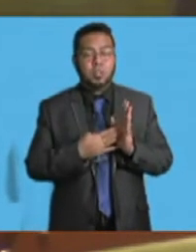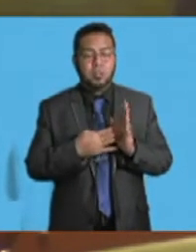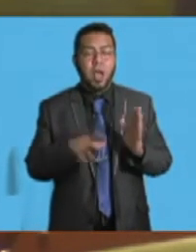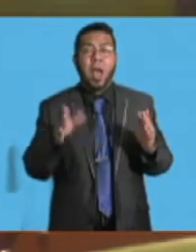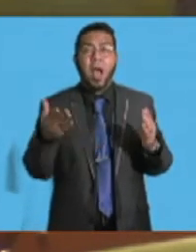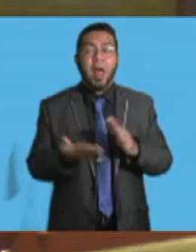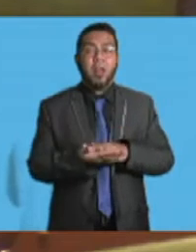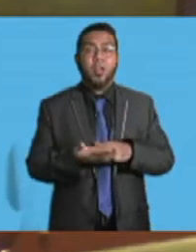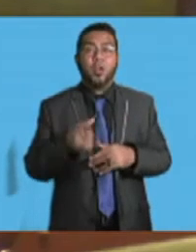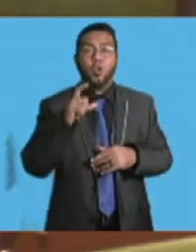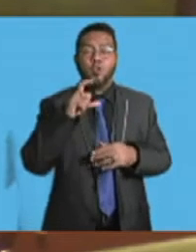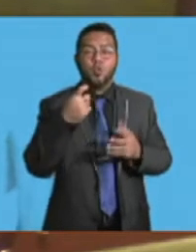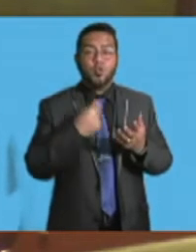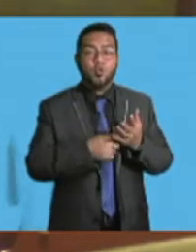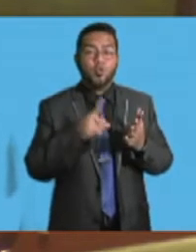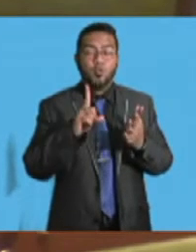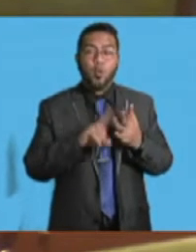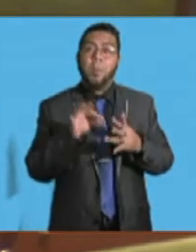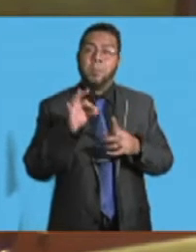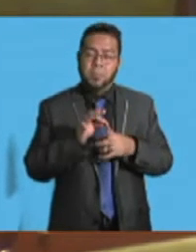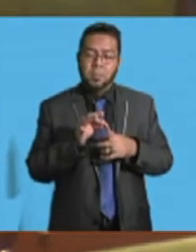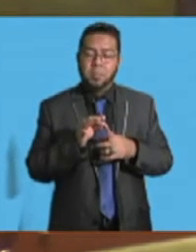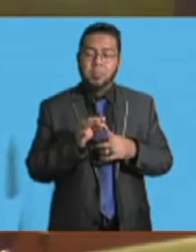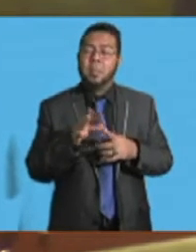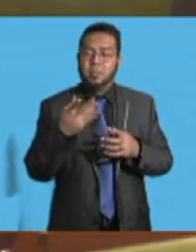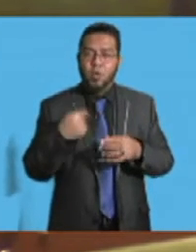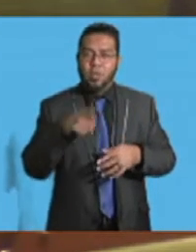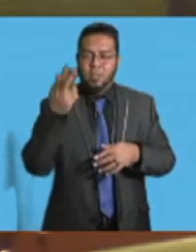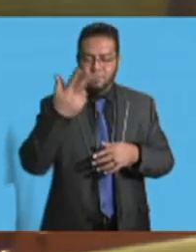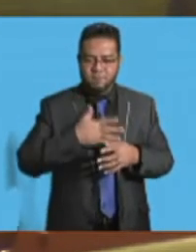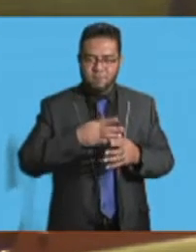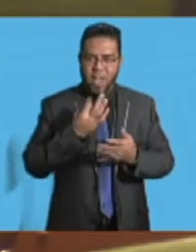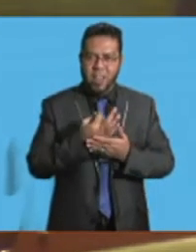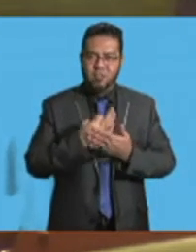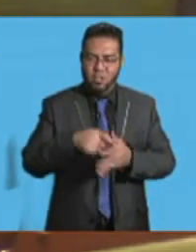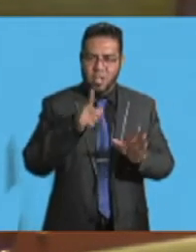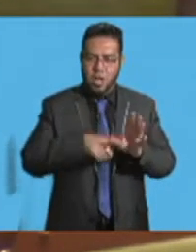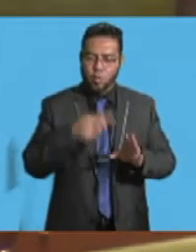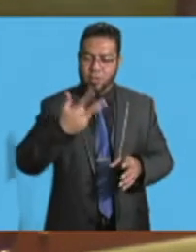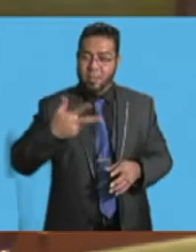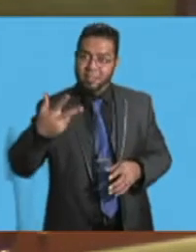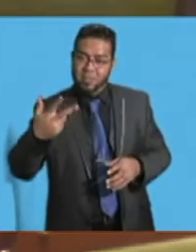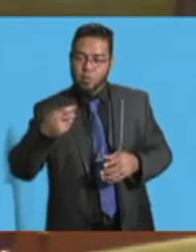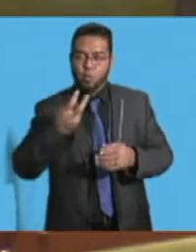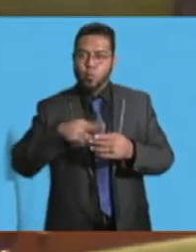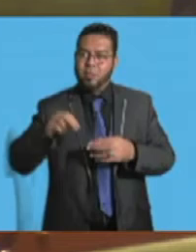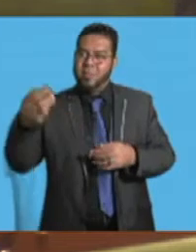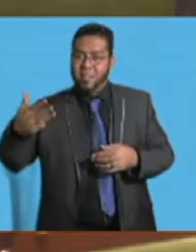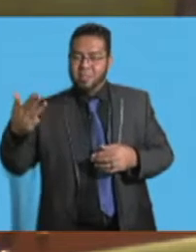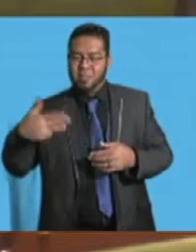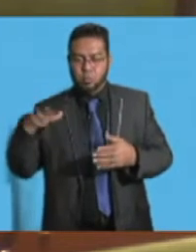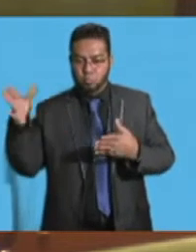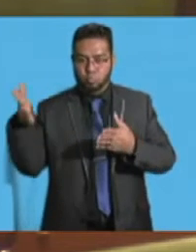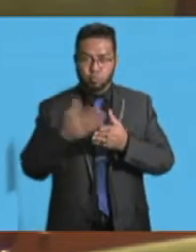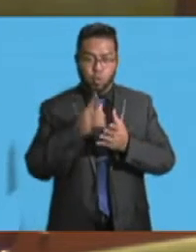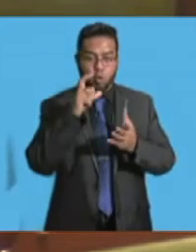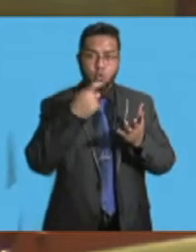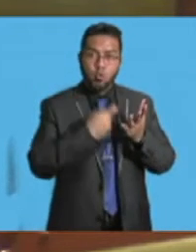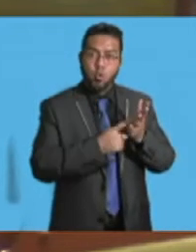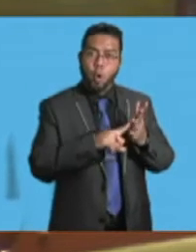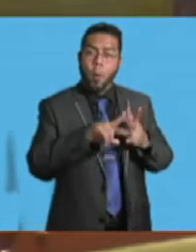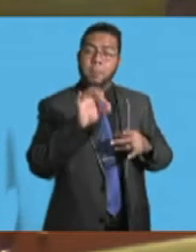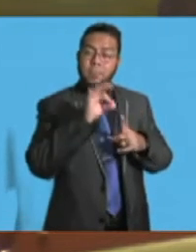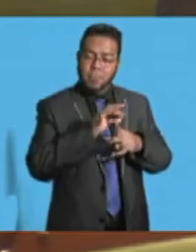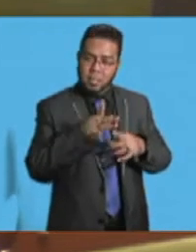crop extension services for this financial year 2018-2019. Crop commodity development programs. Rice, Madam